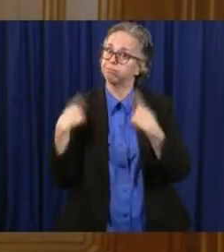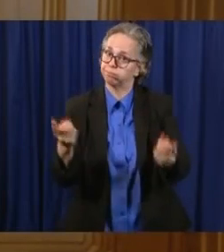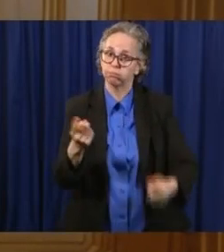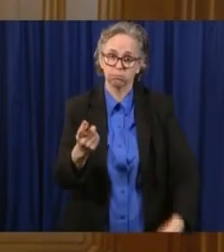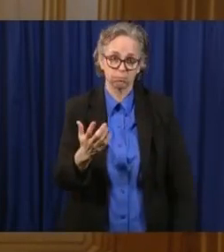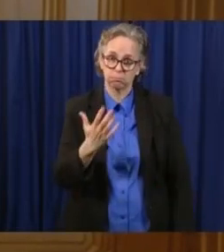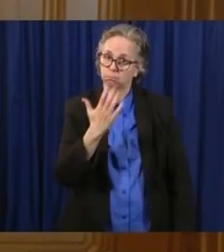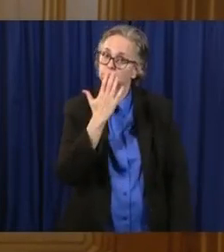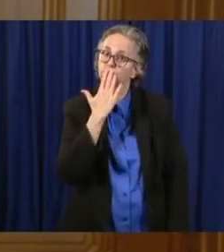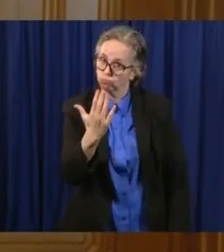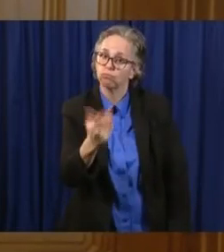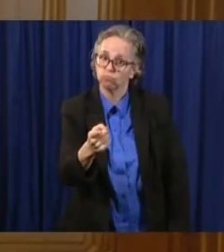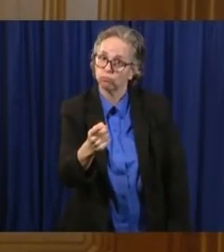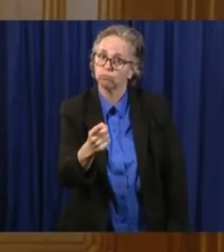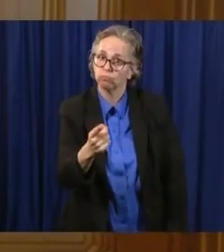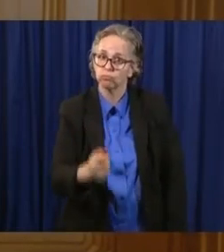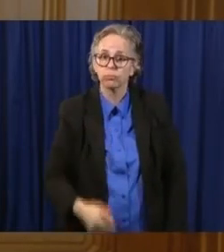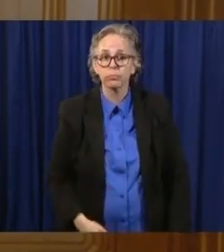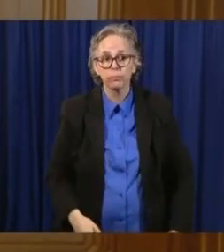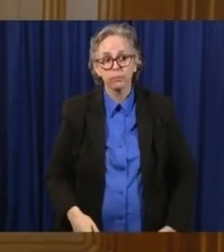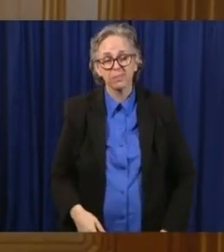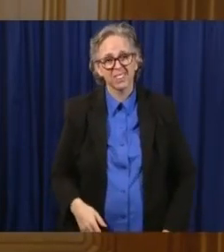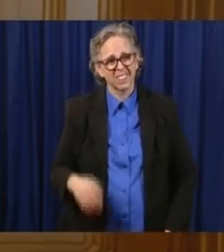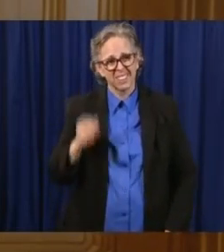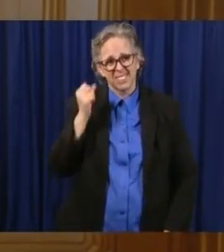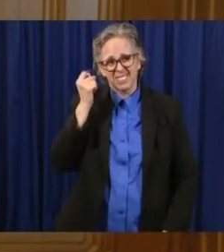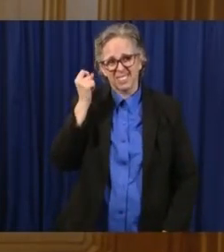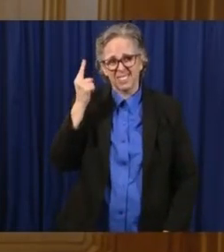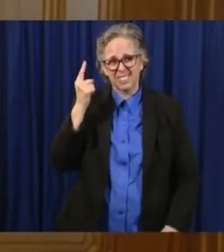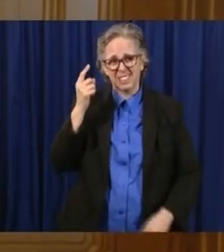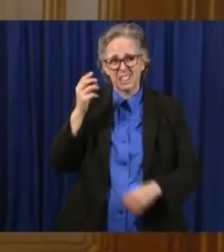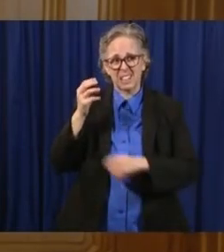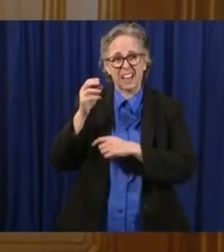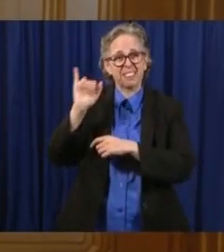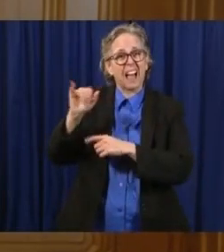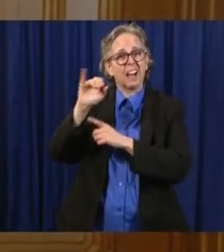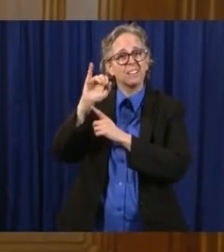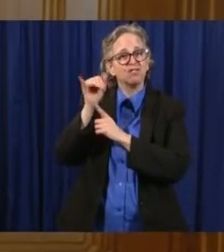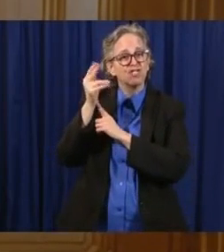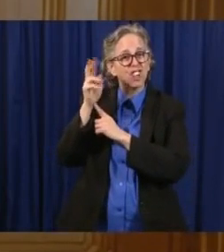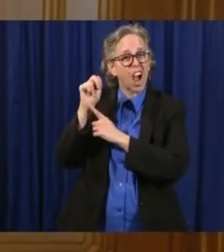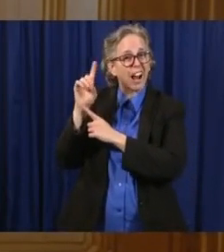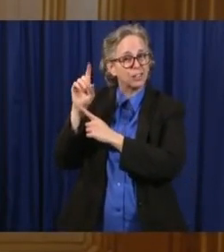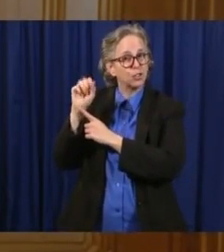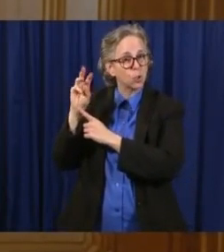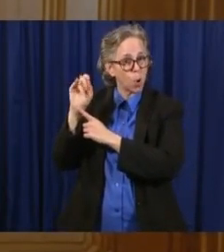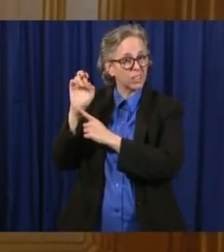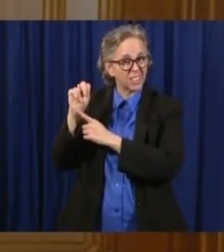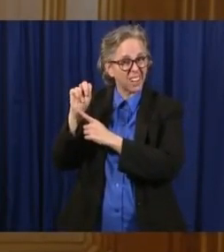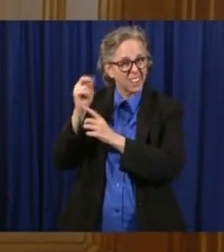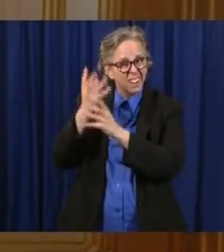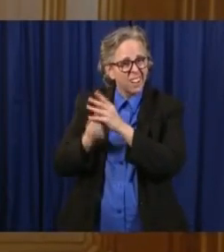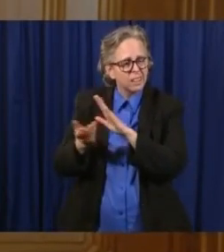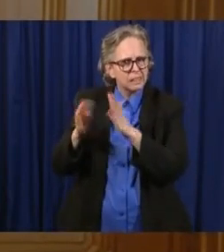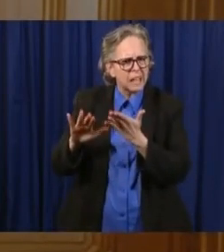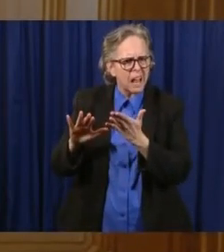But Mr. Dawson's death reminds us that as